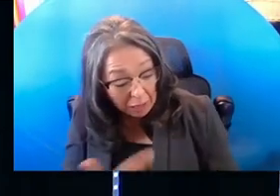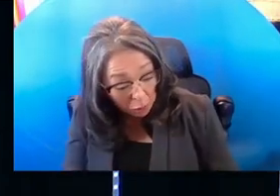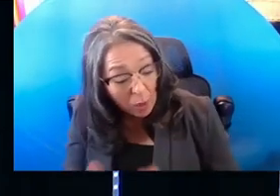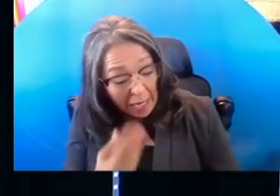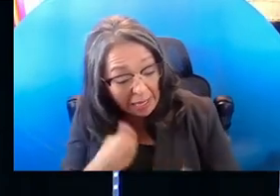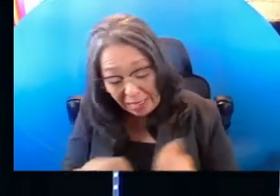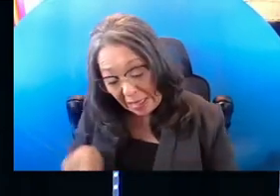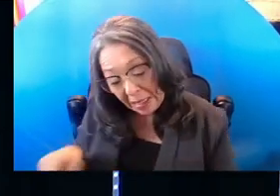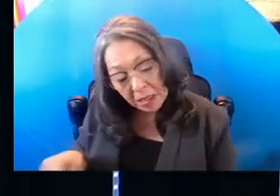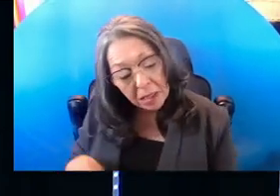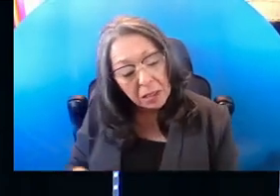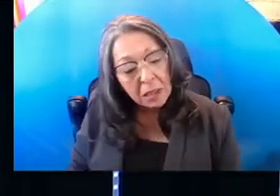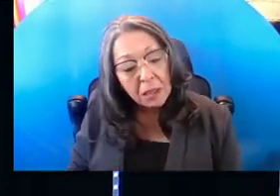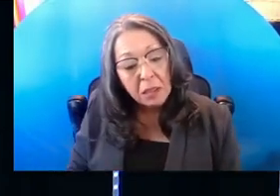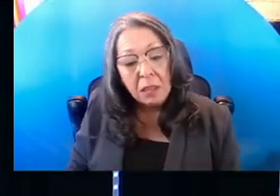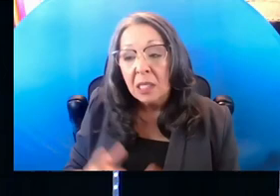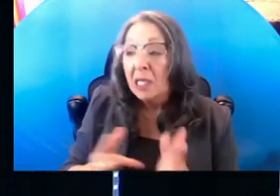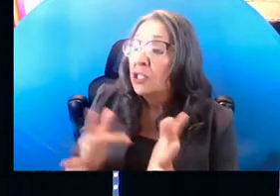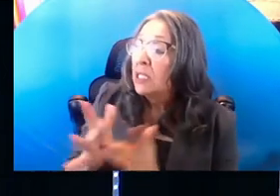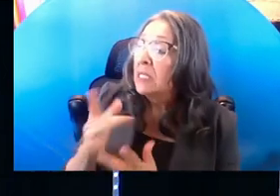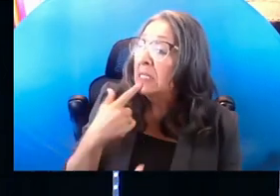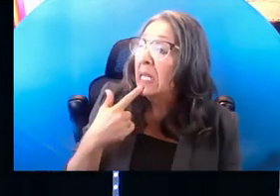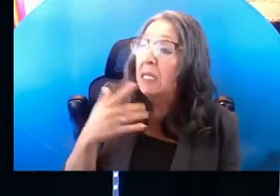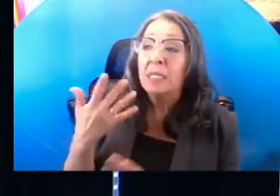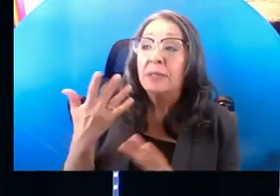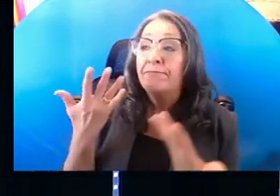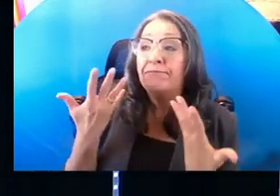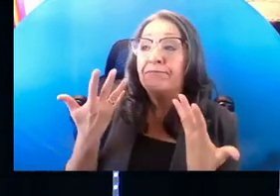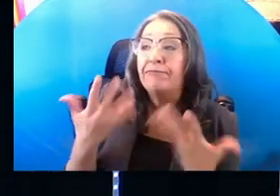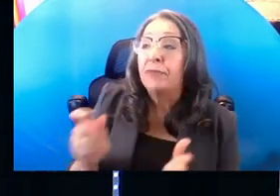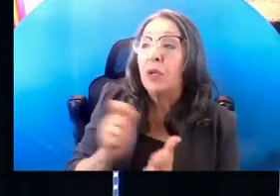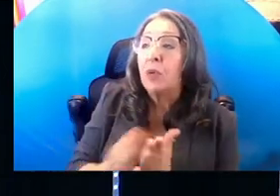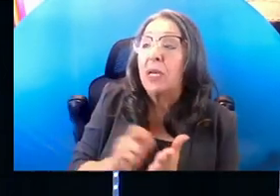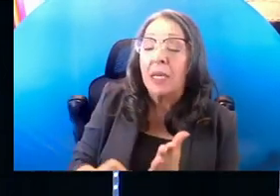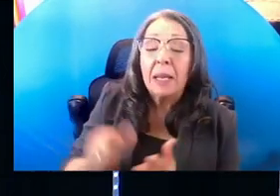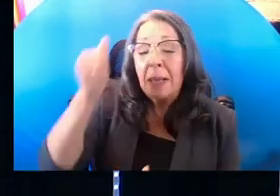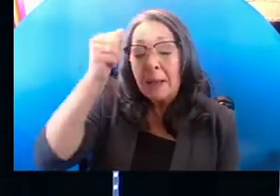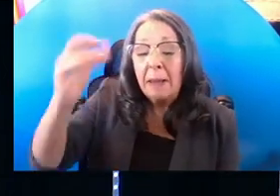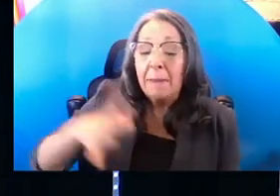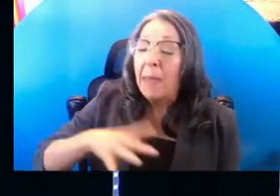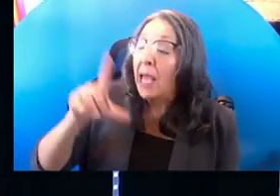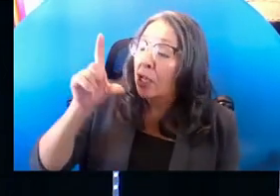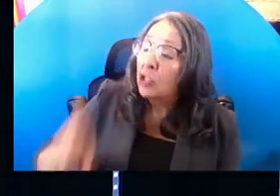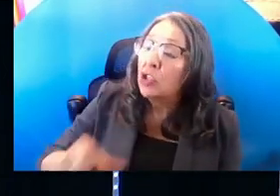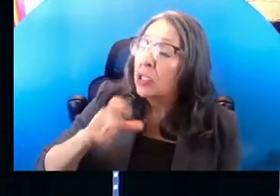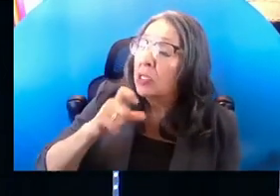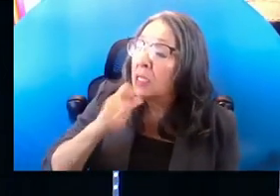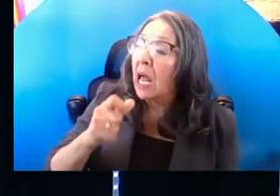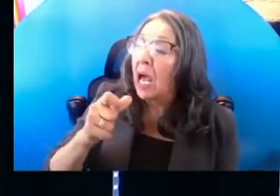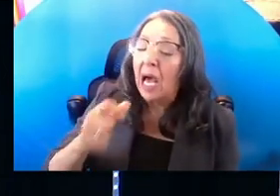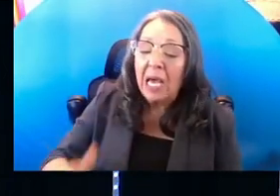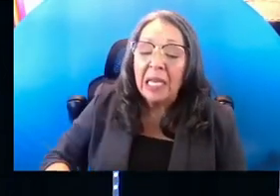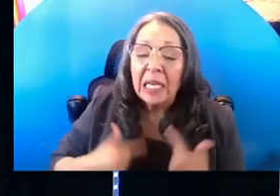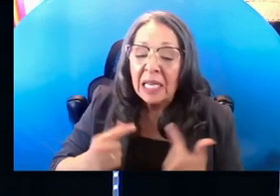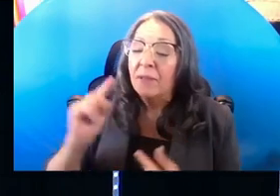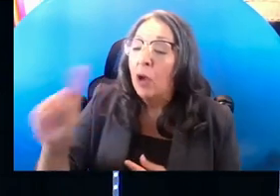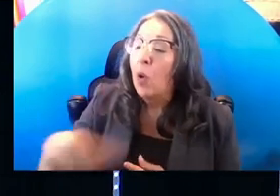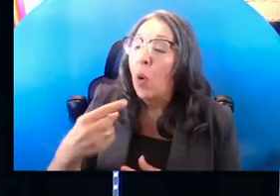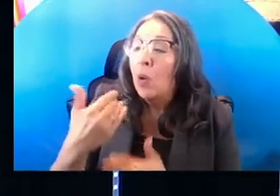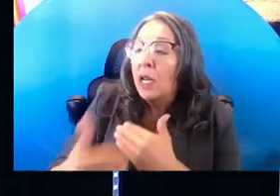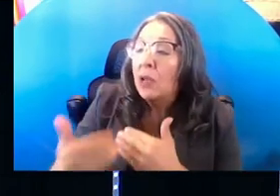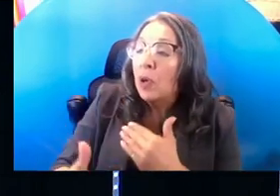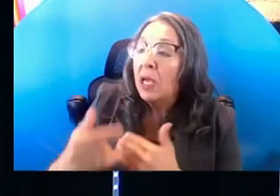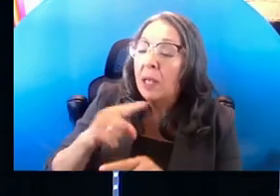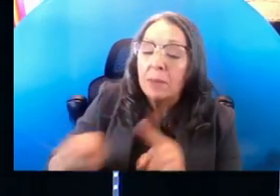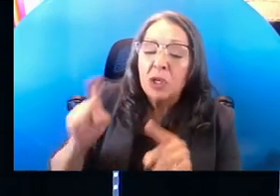these. Jesus responds, it is written, man should not live on bread alone, but on every word that comes from the mouth of God. And Satan